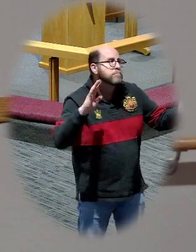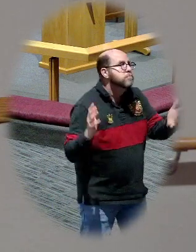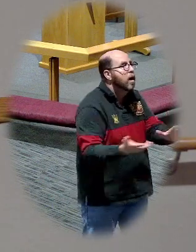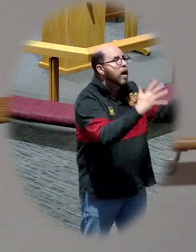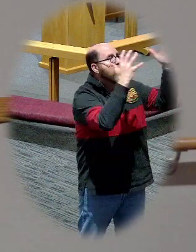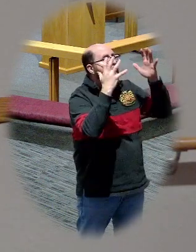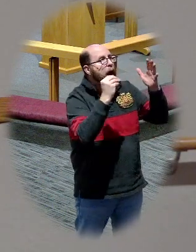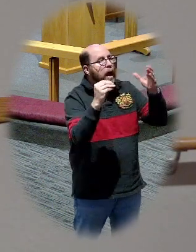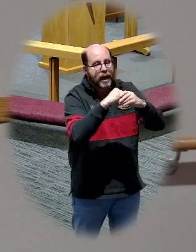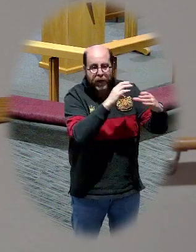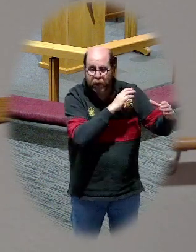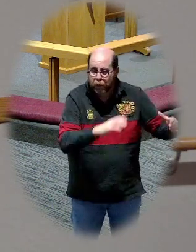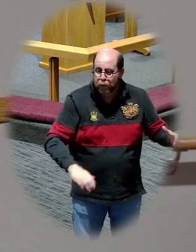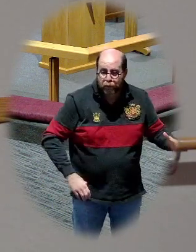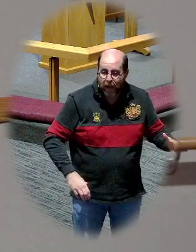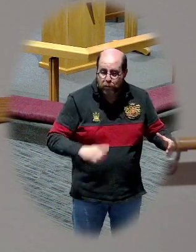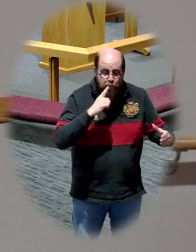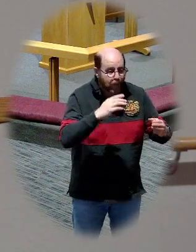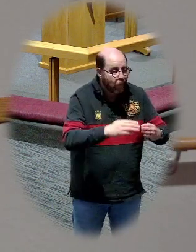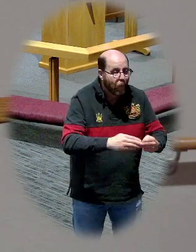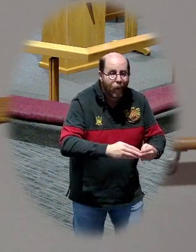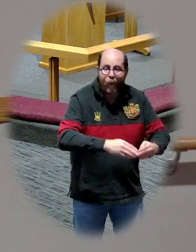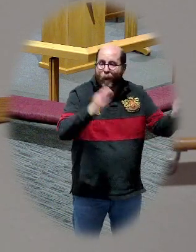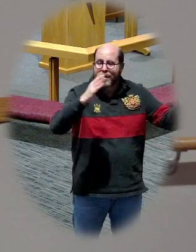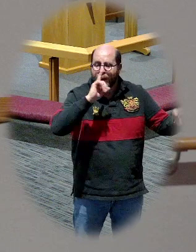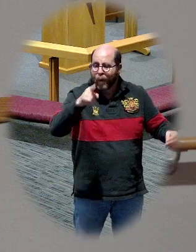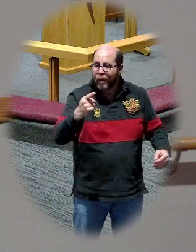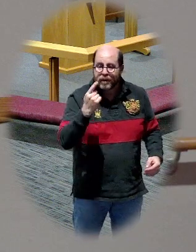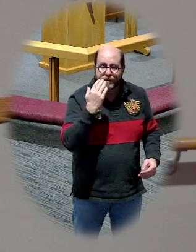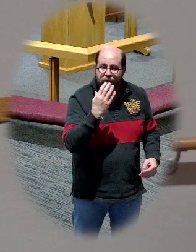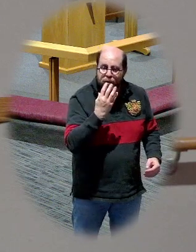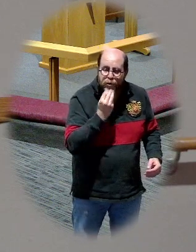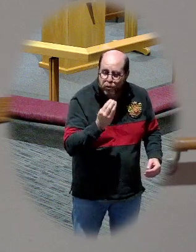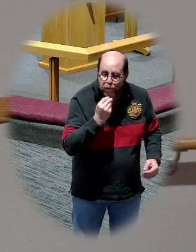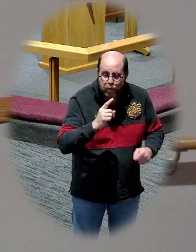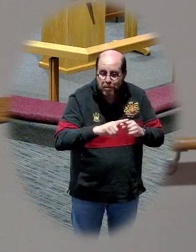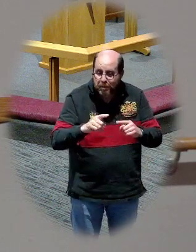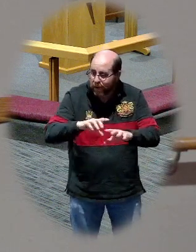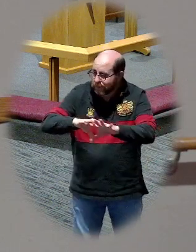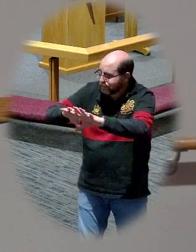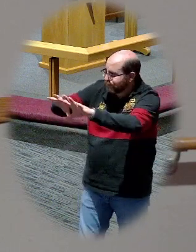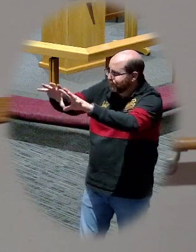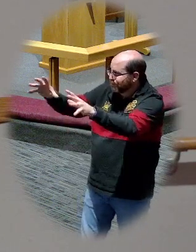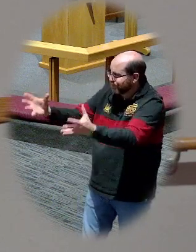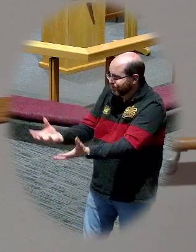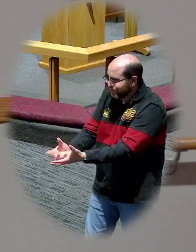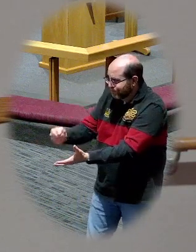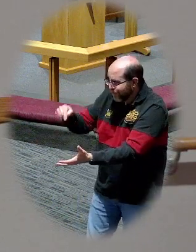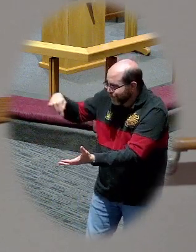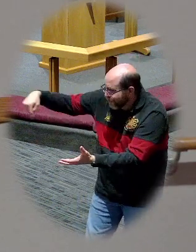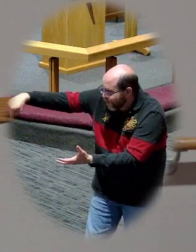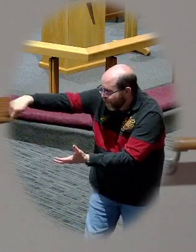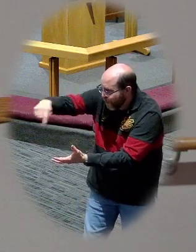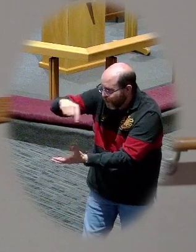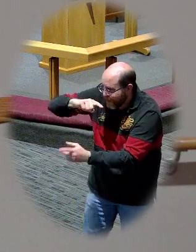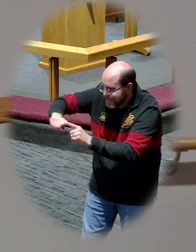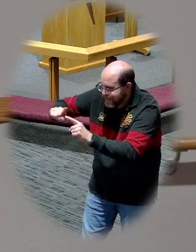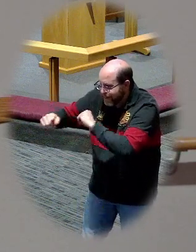the promises are open to the nations, the Gentiles, the outsiders, all to the